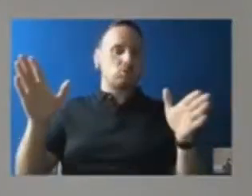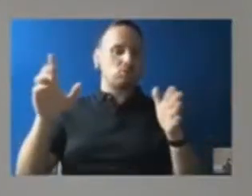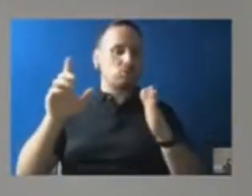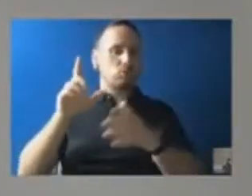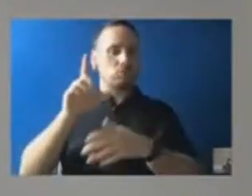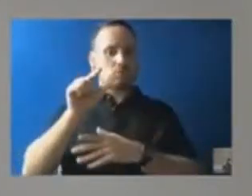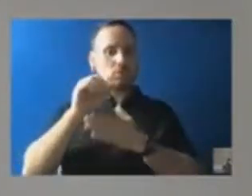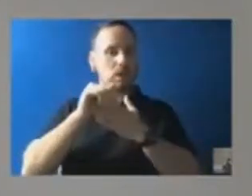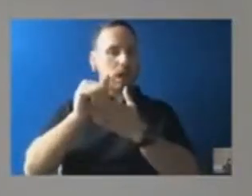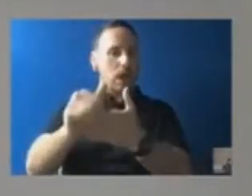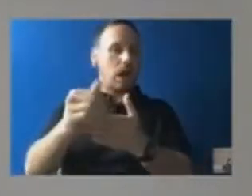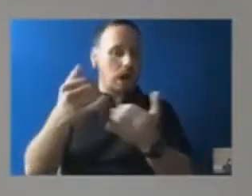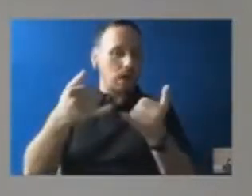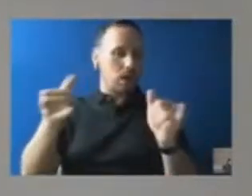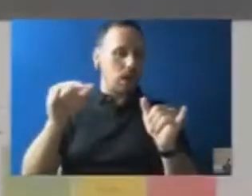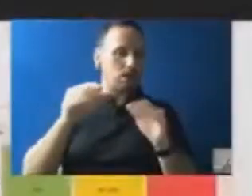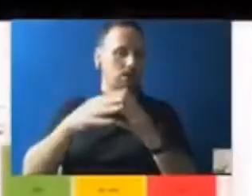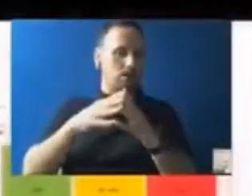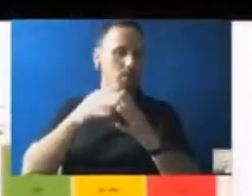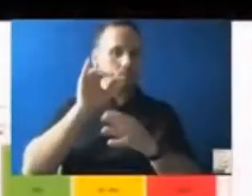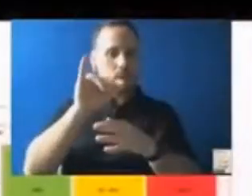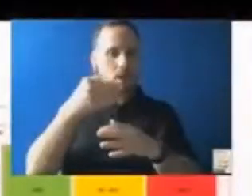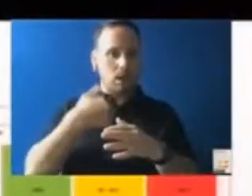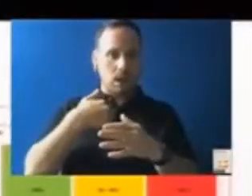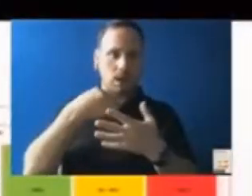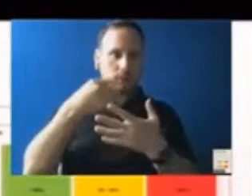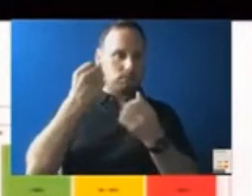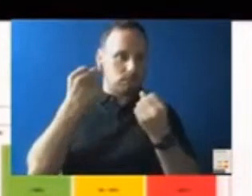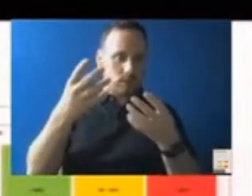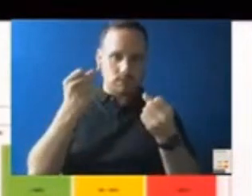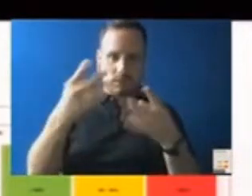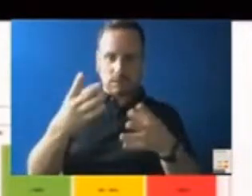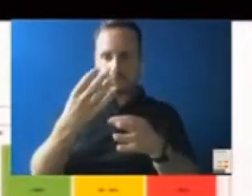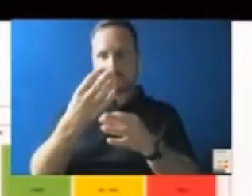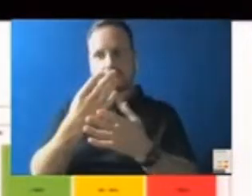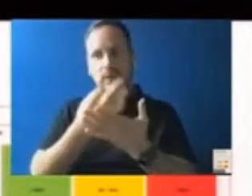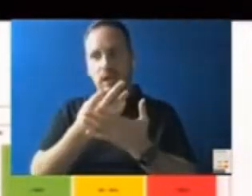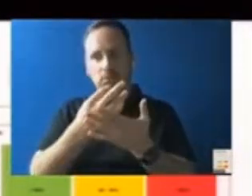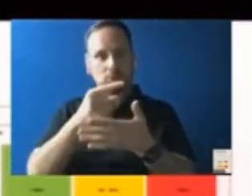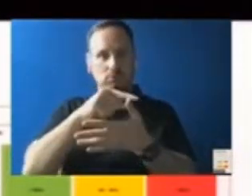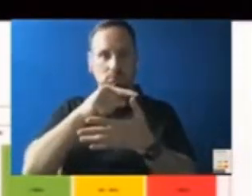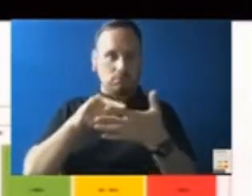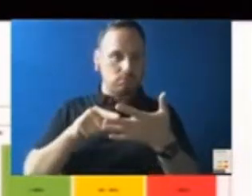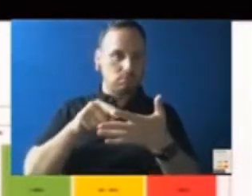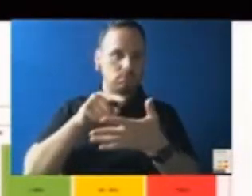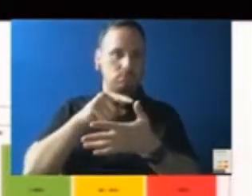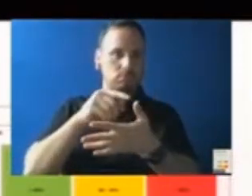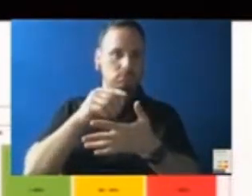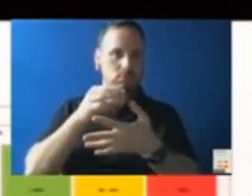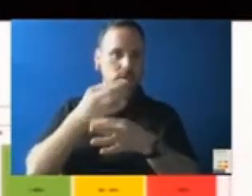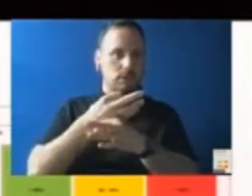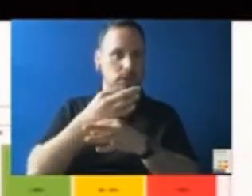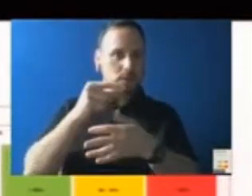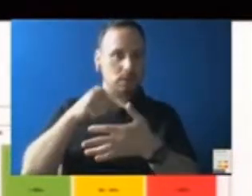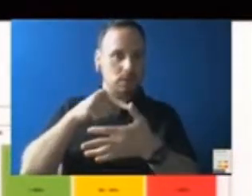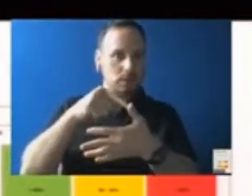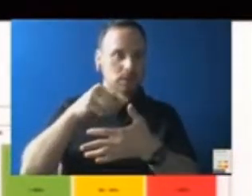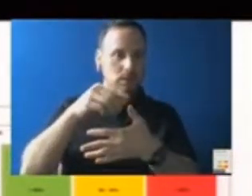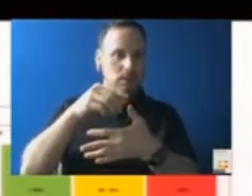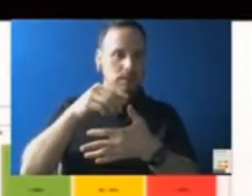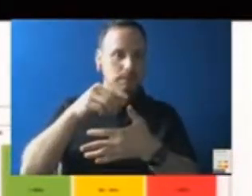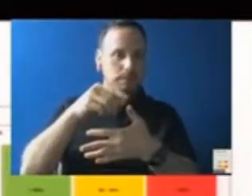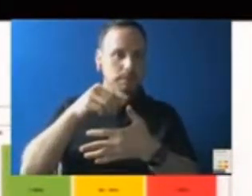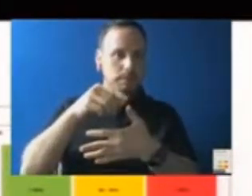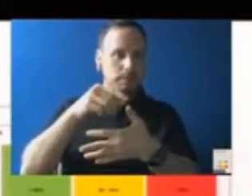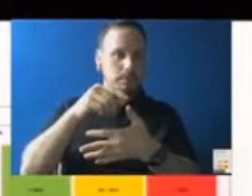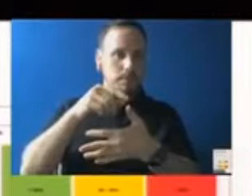be based on multiple factors, including additional community-level metrics that are raised to our attention by our public health department,